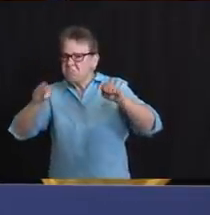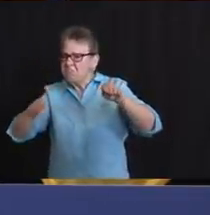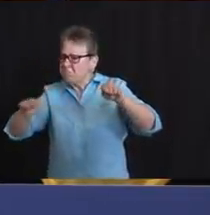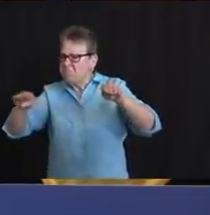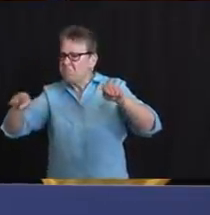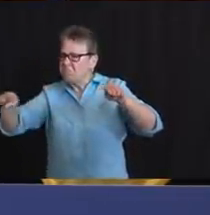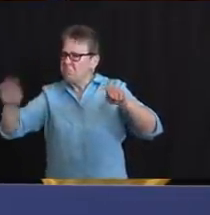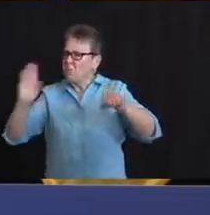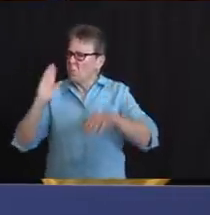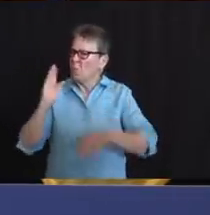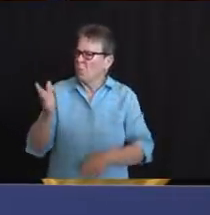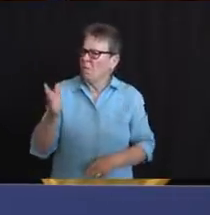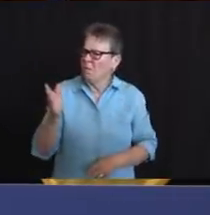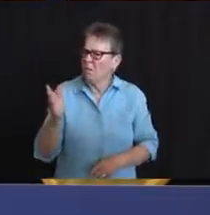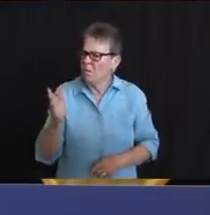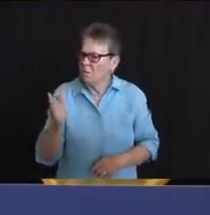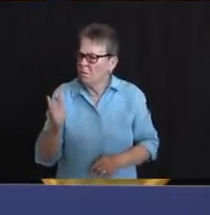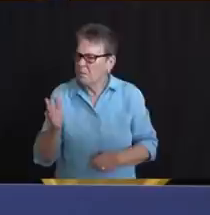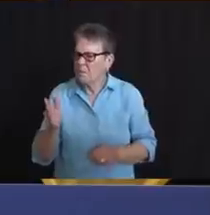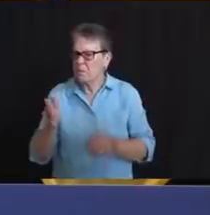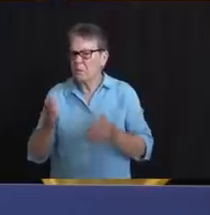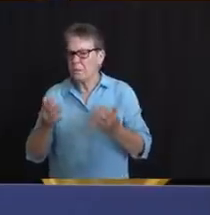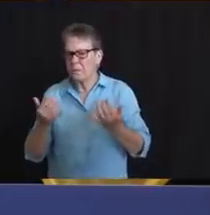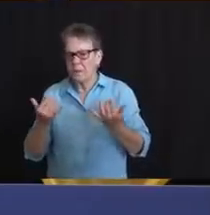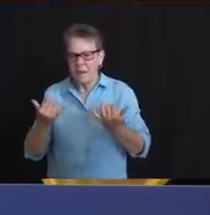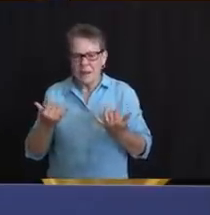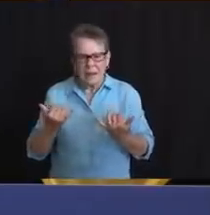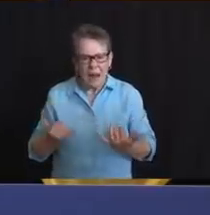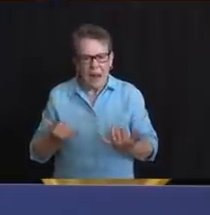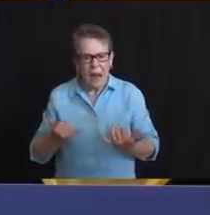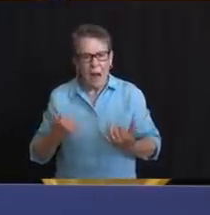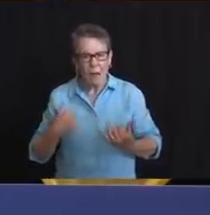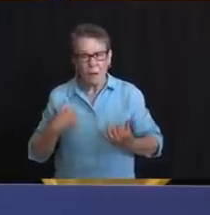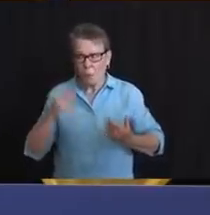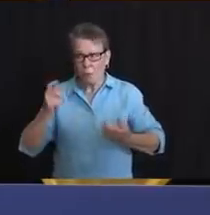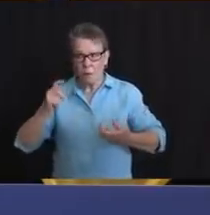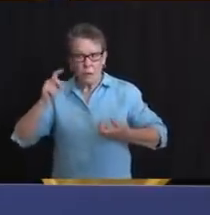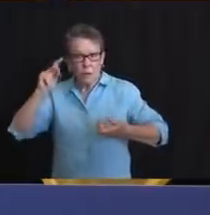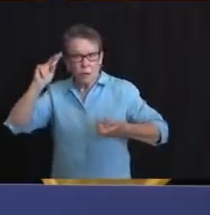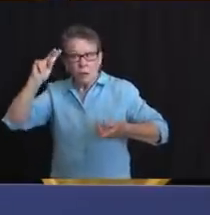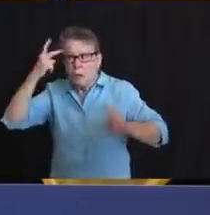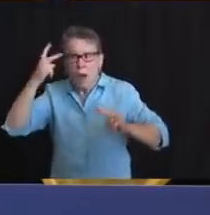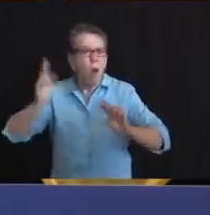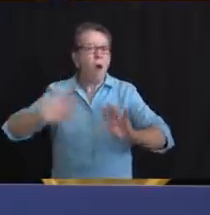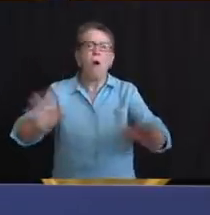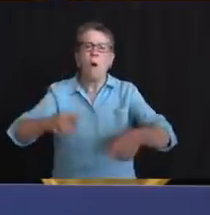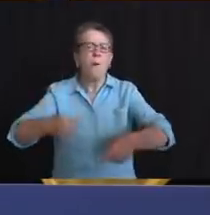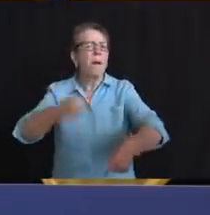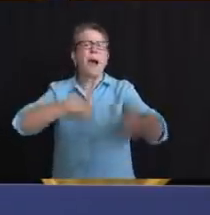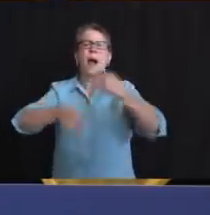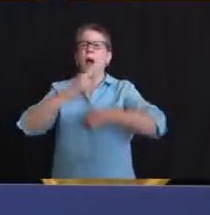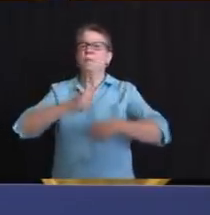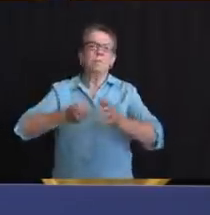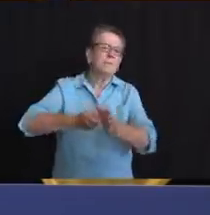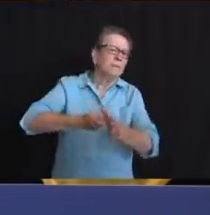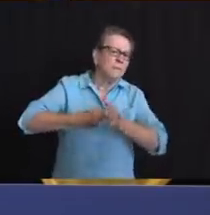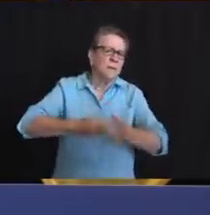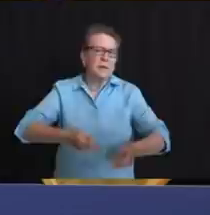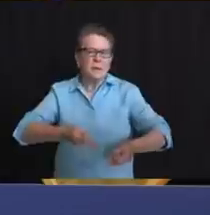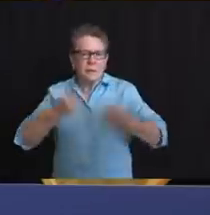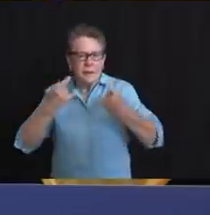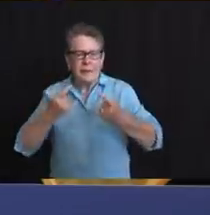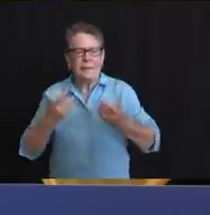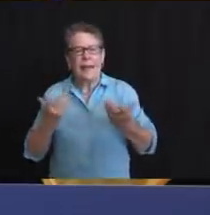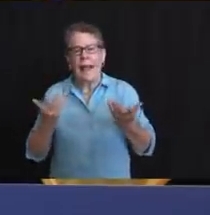we're the only state in America that has not lurched, that we went forward and then had to come back. It